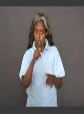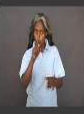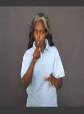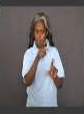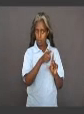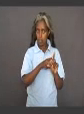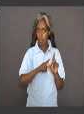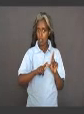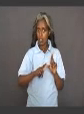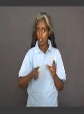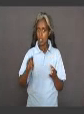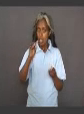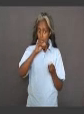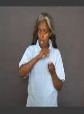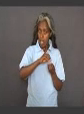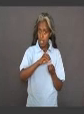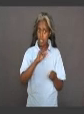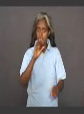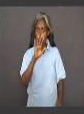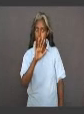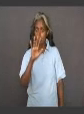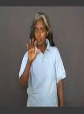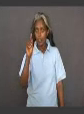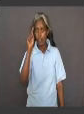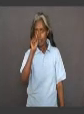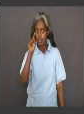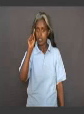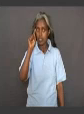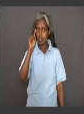angle at 55 degrees,